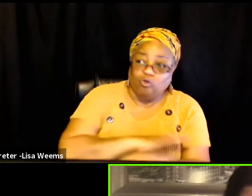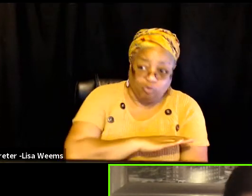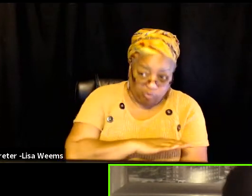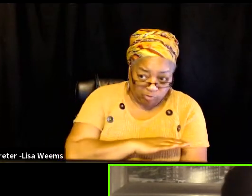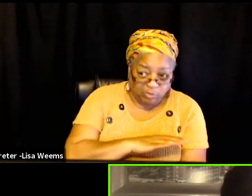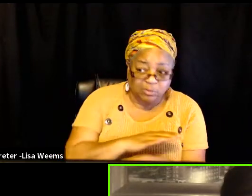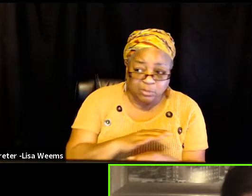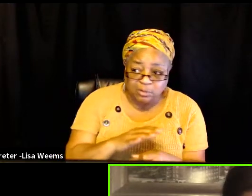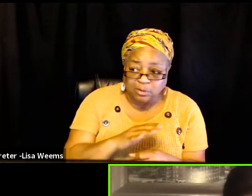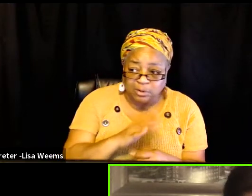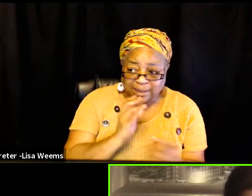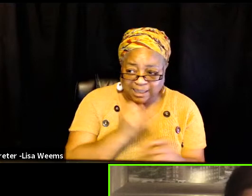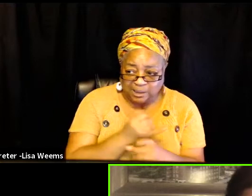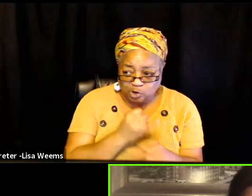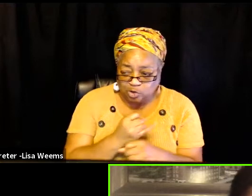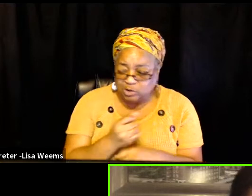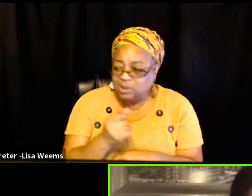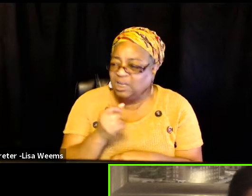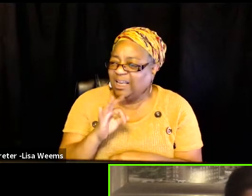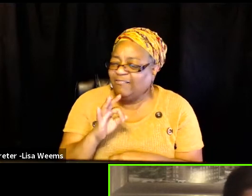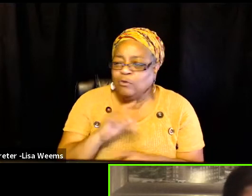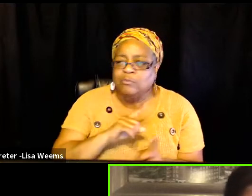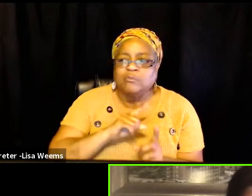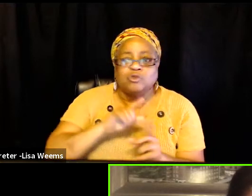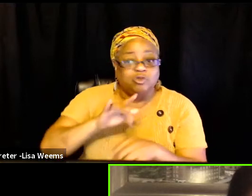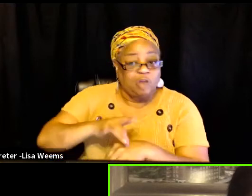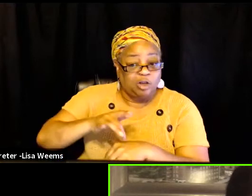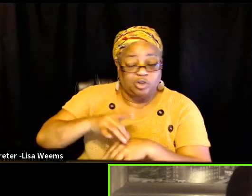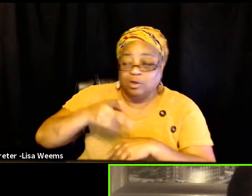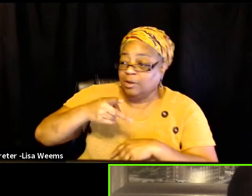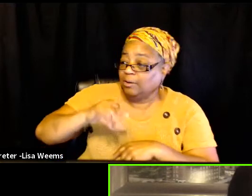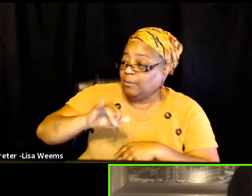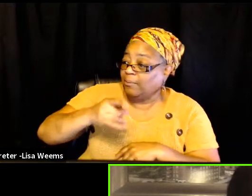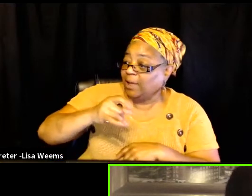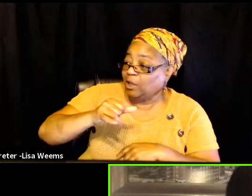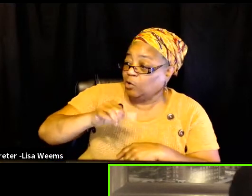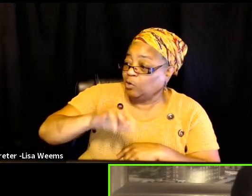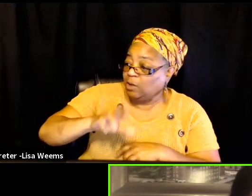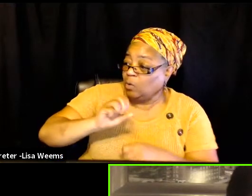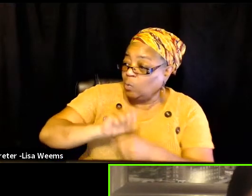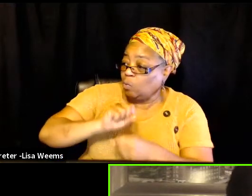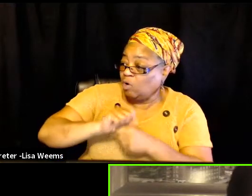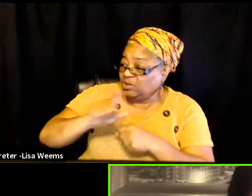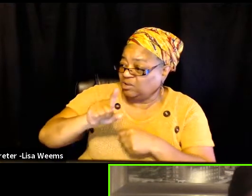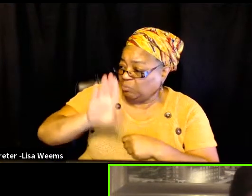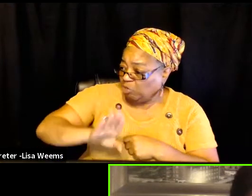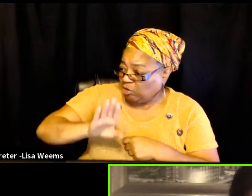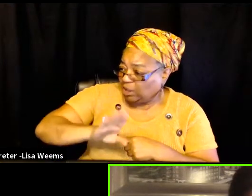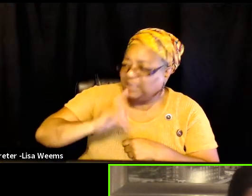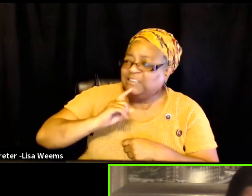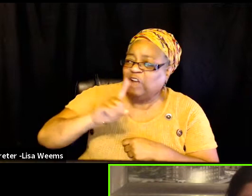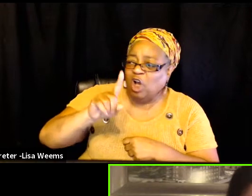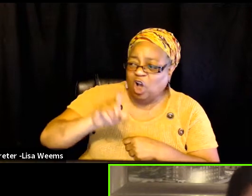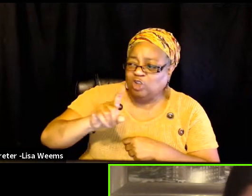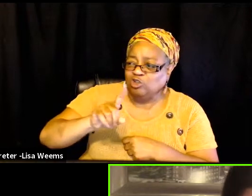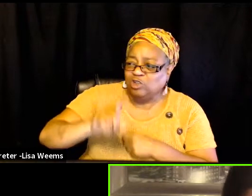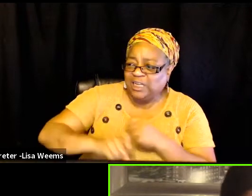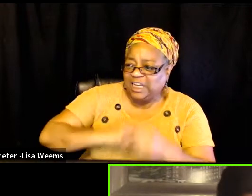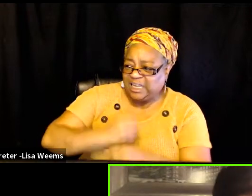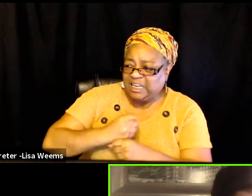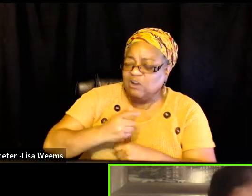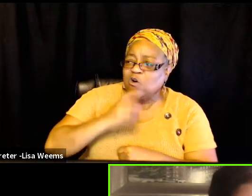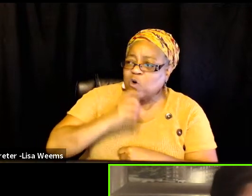if you've been to Pioneer Works in Brooklyn, it is a 100-plus-year-old factory building that has been renovated into a very